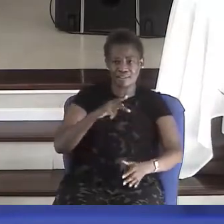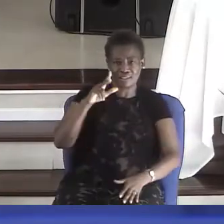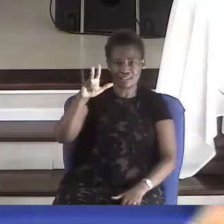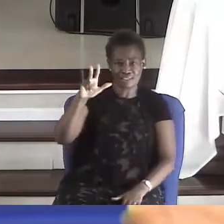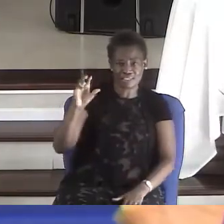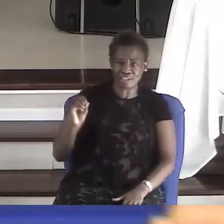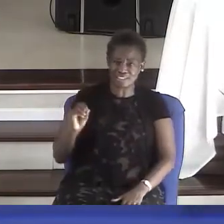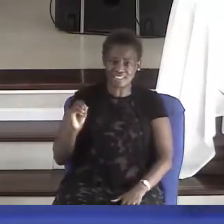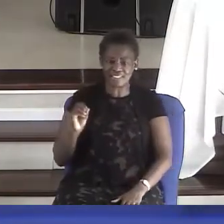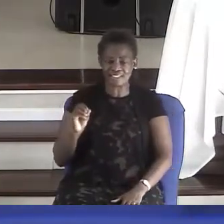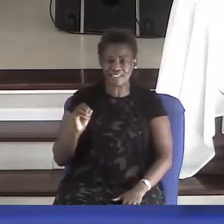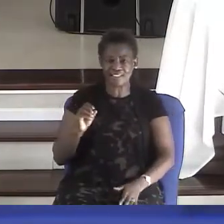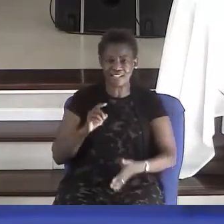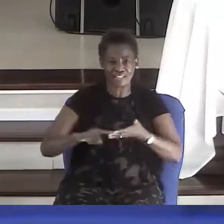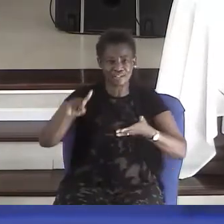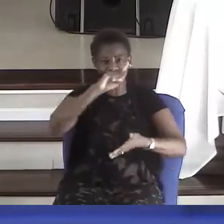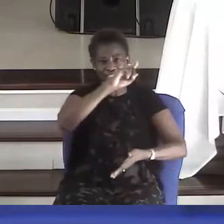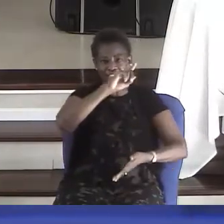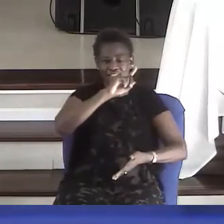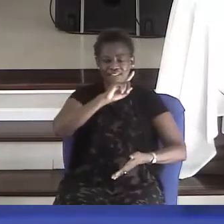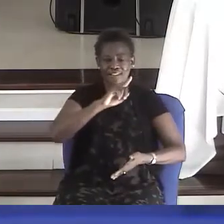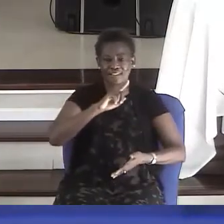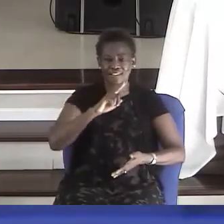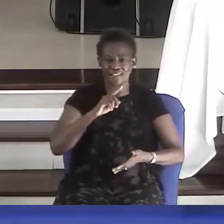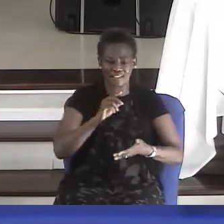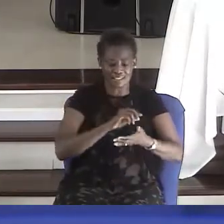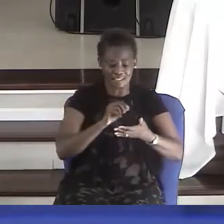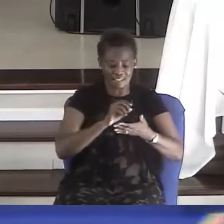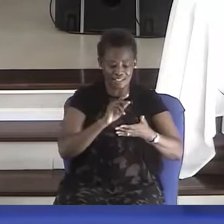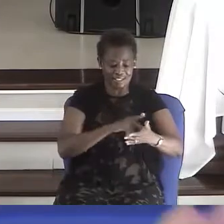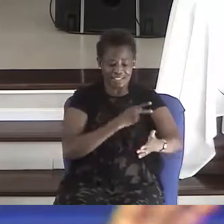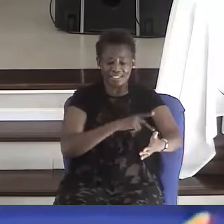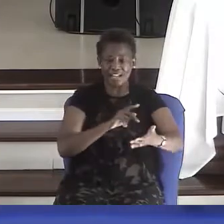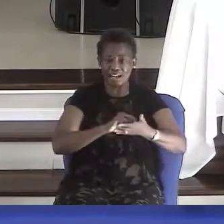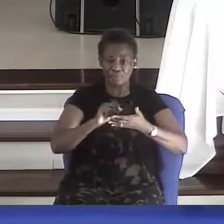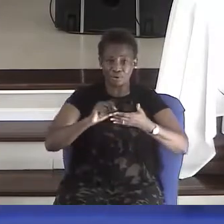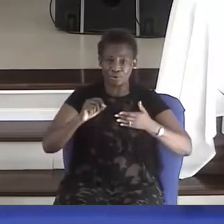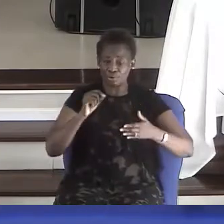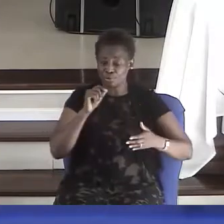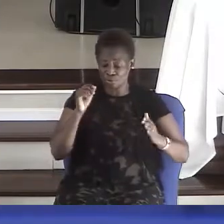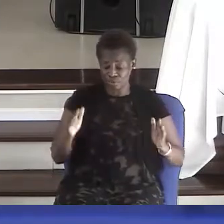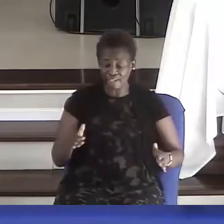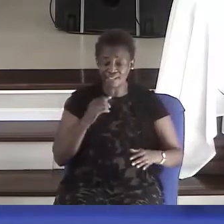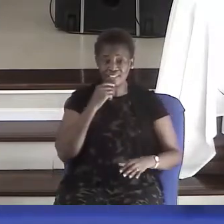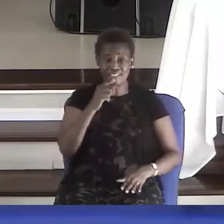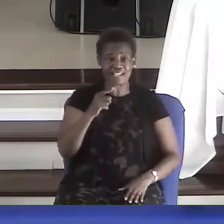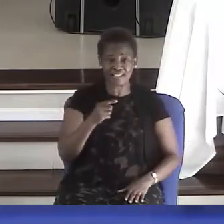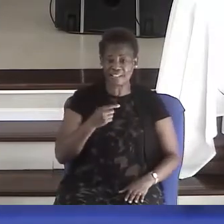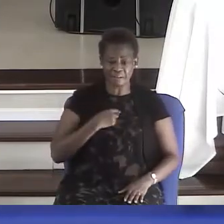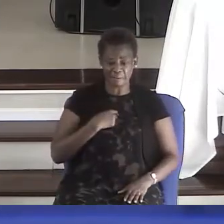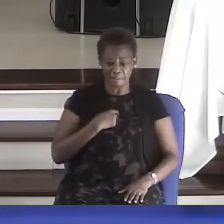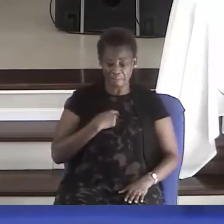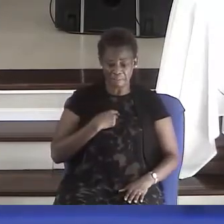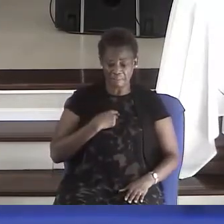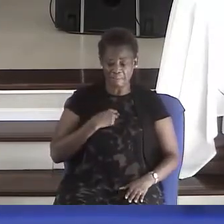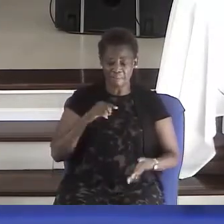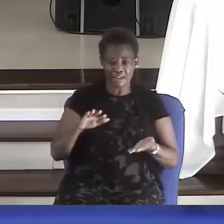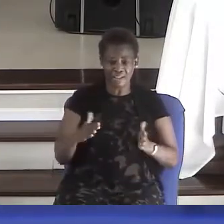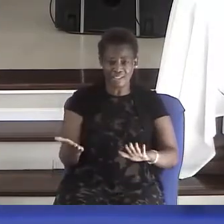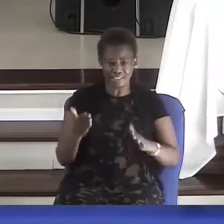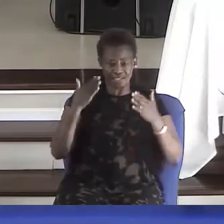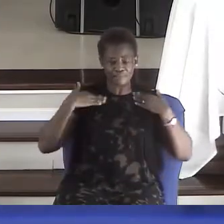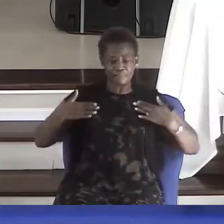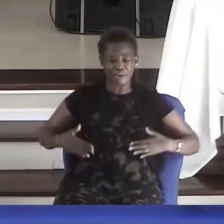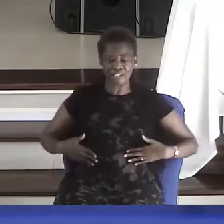is saying, my dead body cannot do it. When I return to the dust, I cannot praise. But for